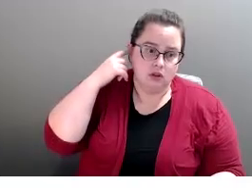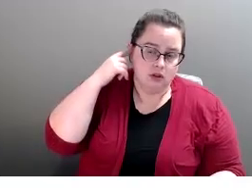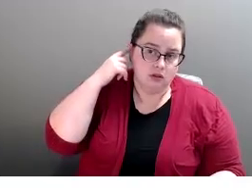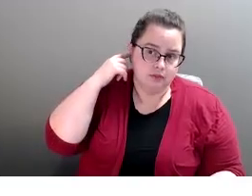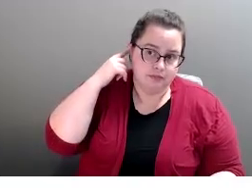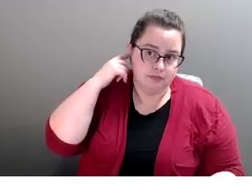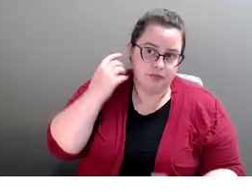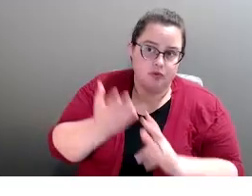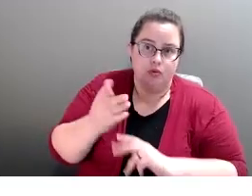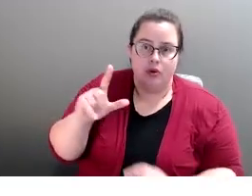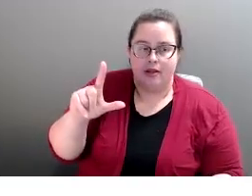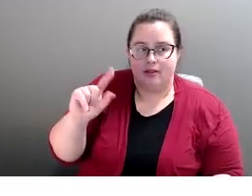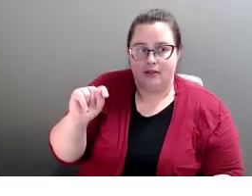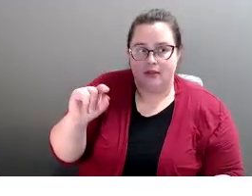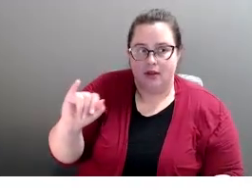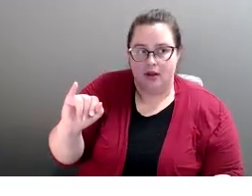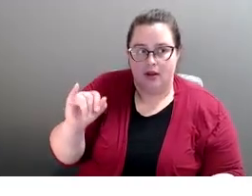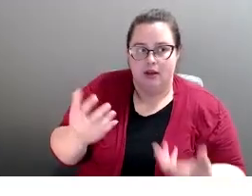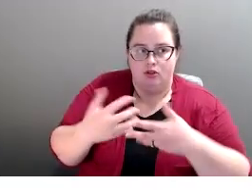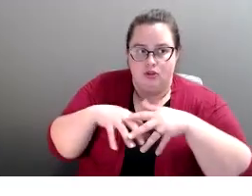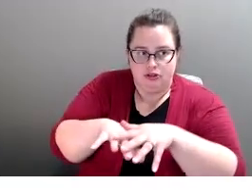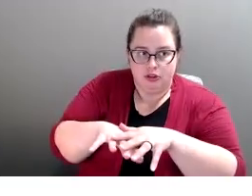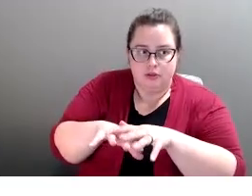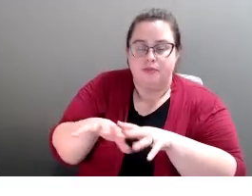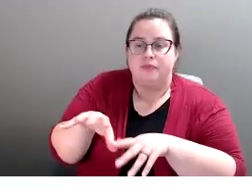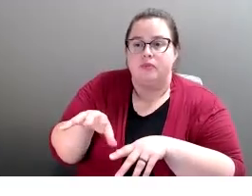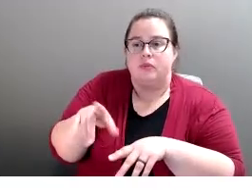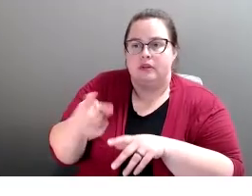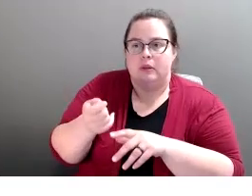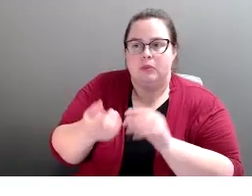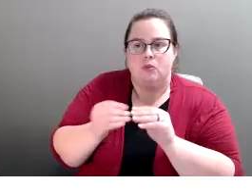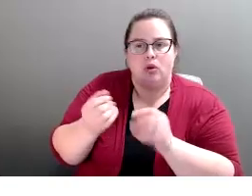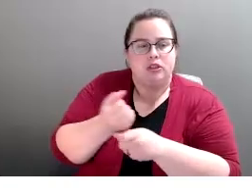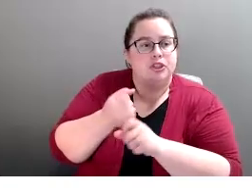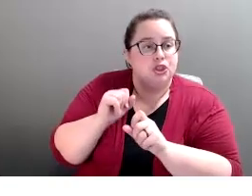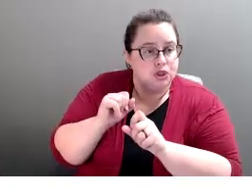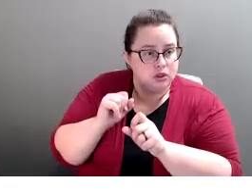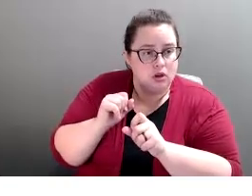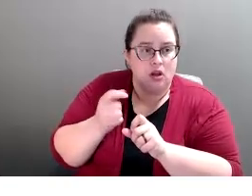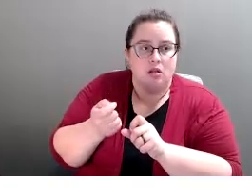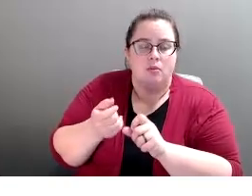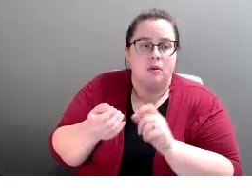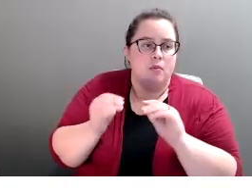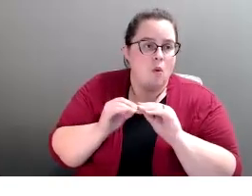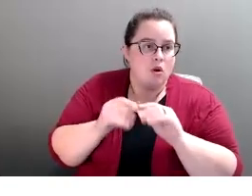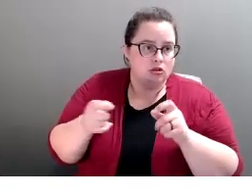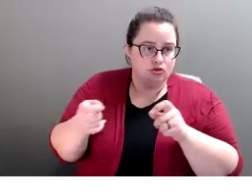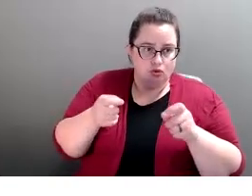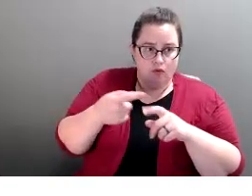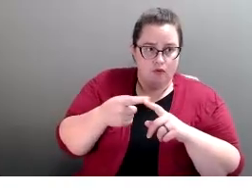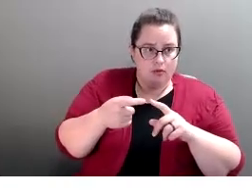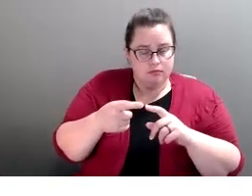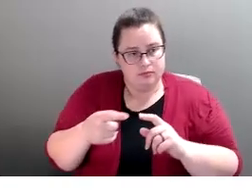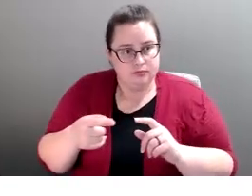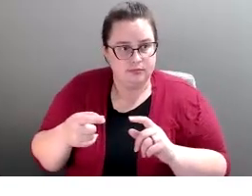LTI integration. And so this is going to make this a little more secure. This is going to put more control for the district to,